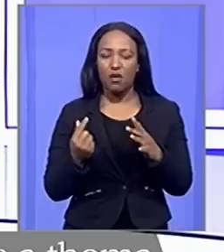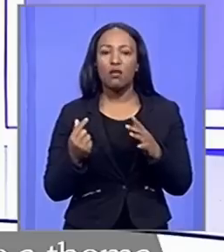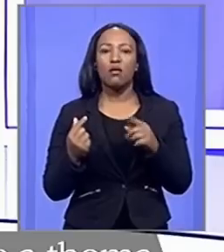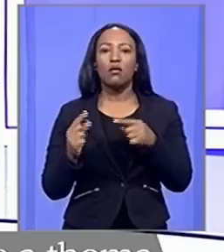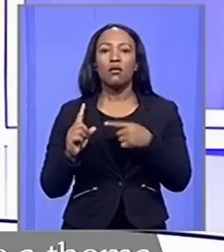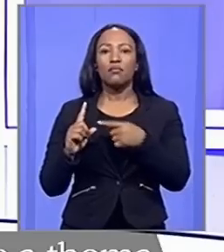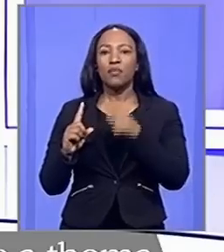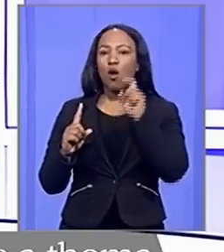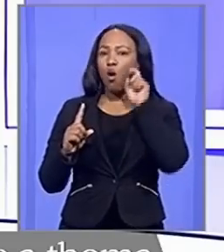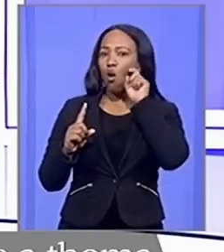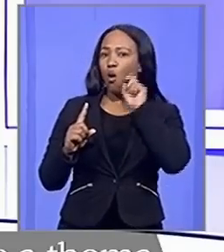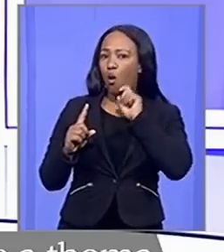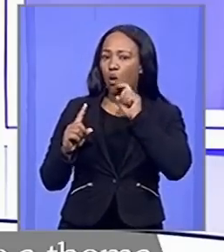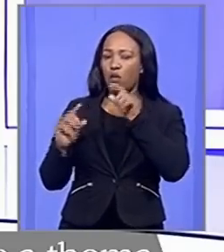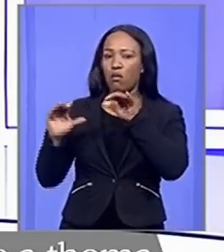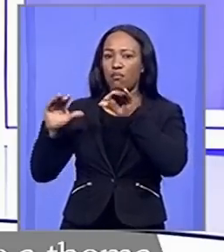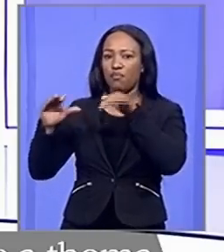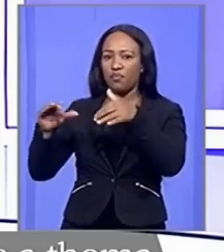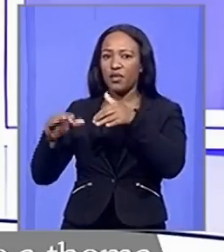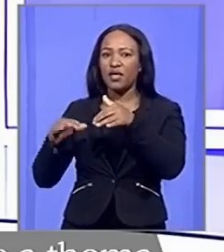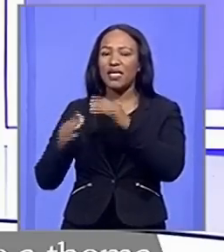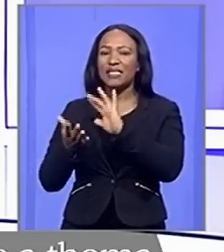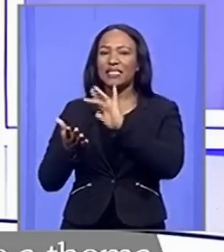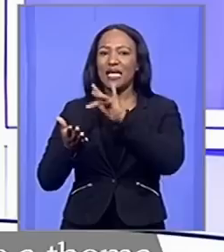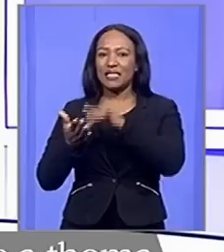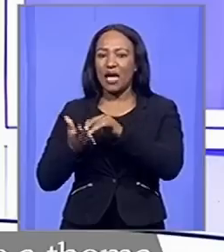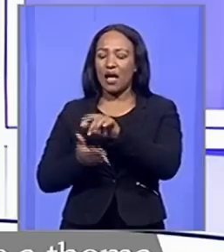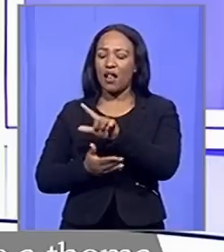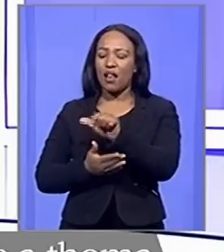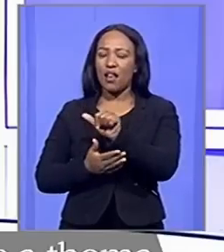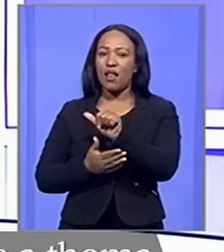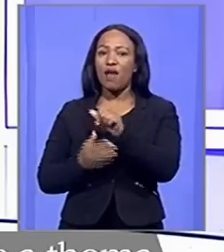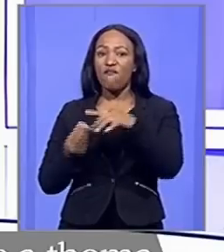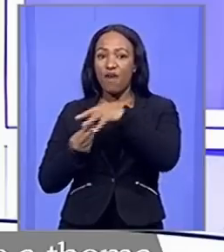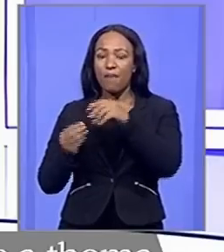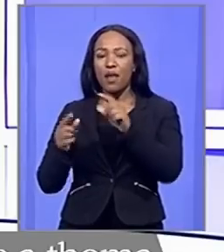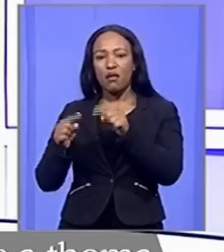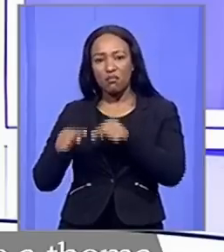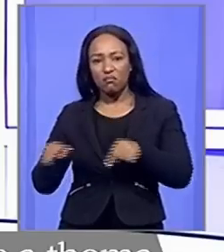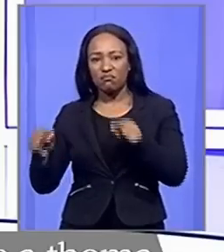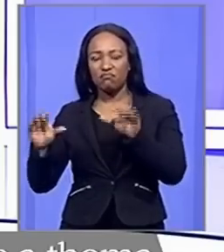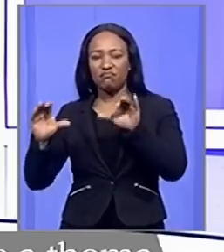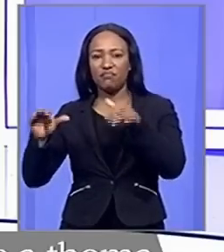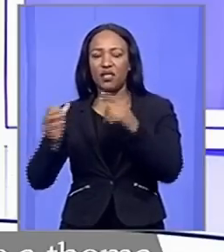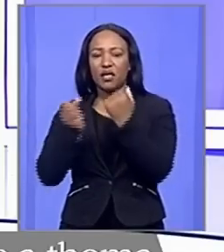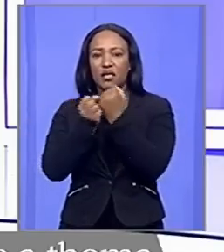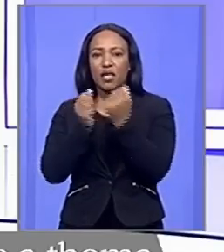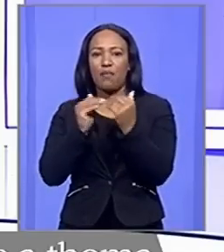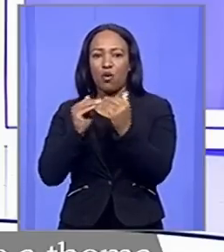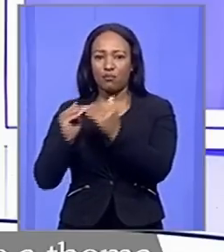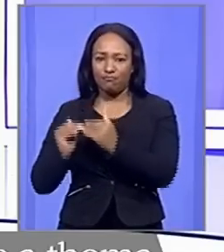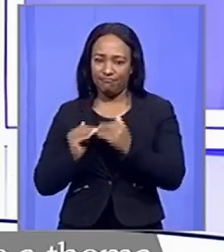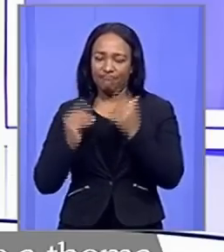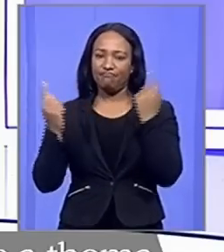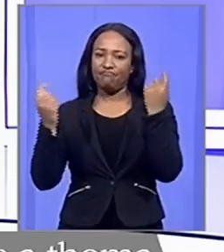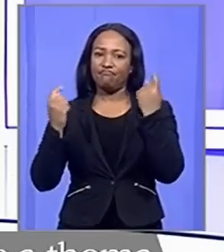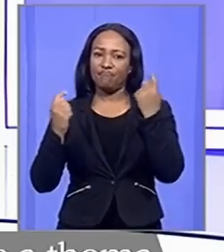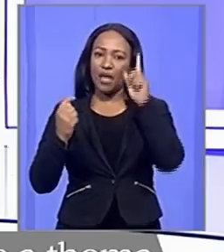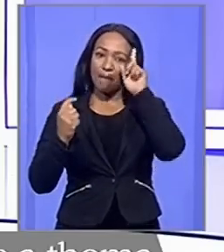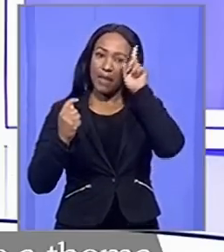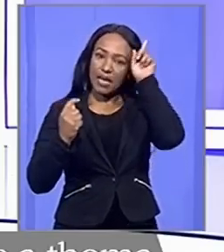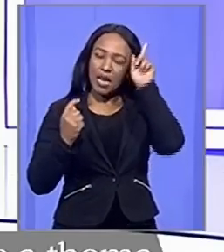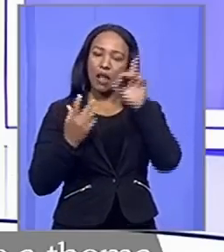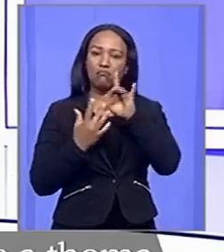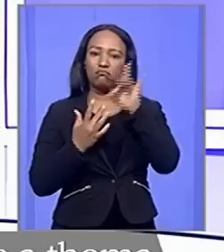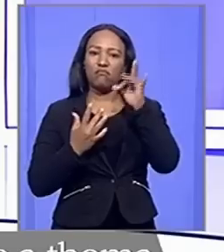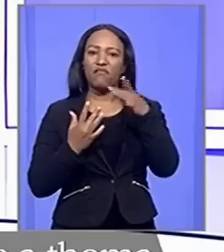ba senthara ya lapa la bohle ba kgathile tema dikgethong tša mathomo tša demokrasi tša ka mononageng fao Madiba a ilego a